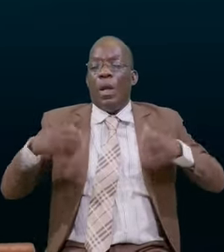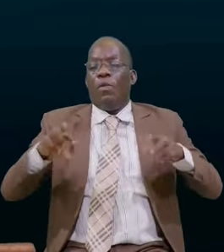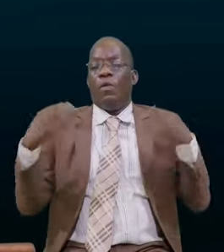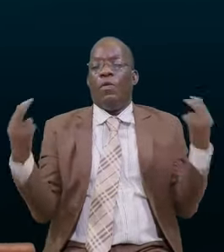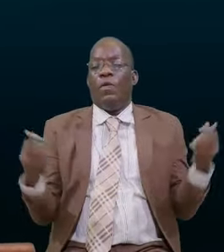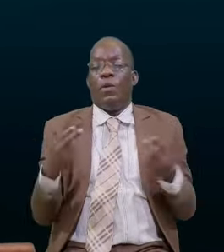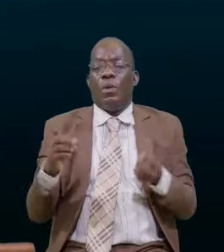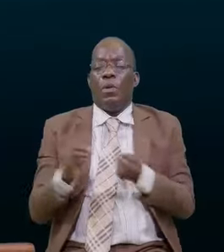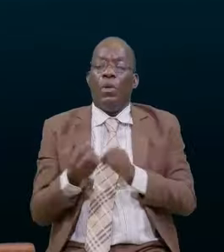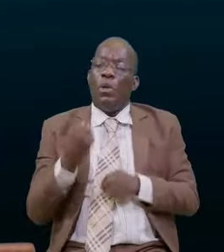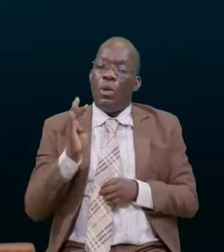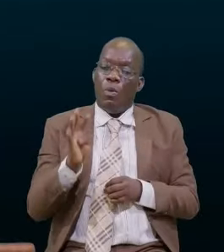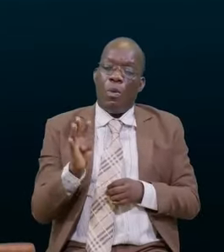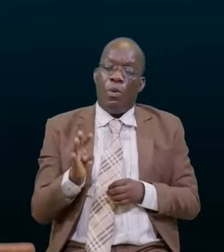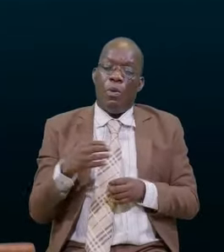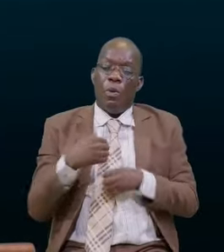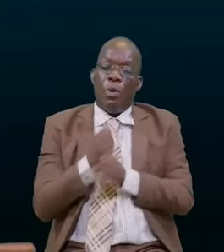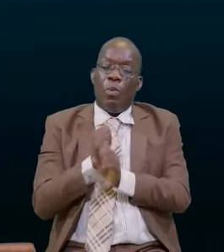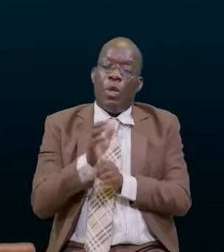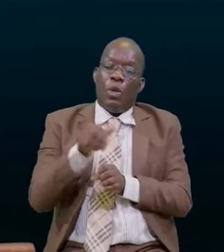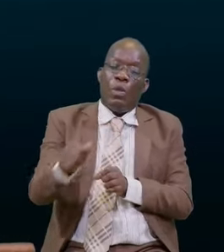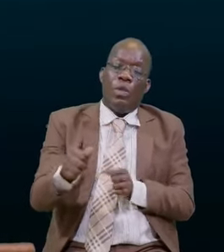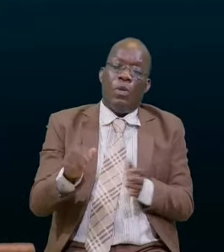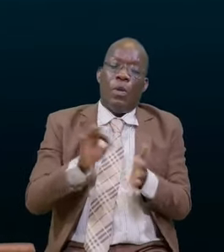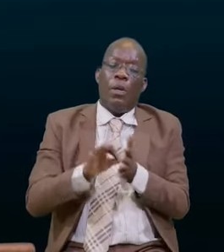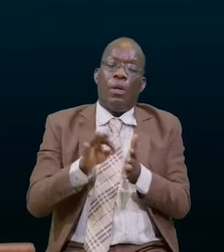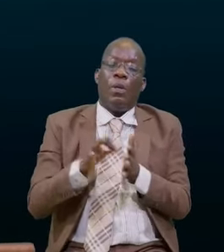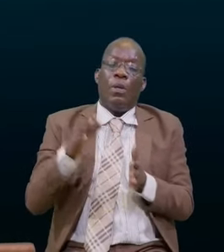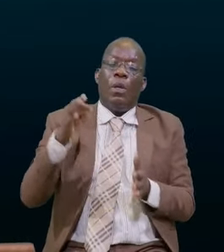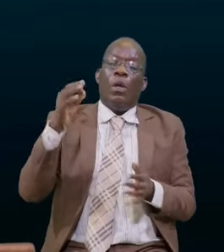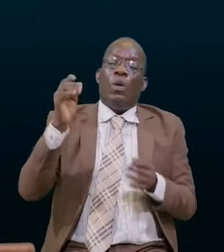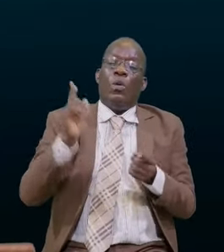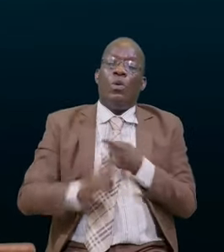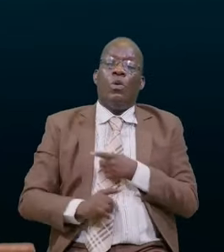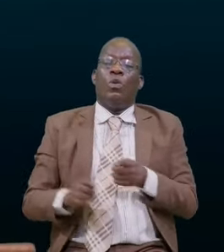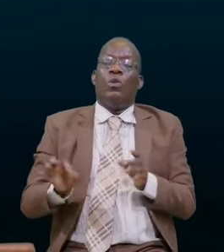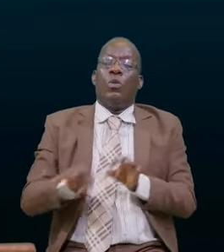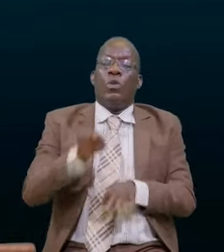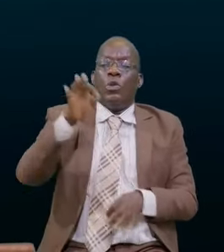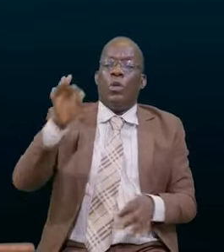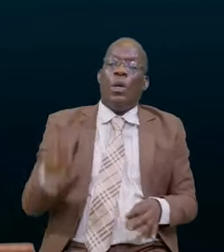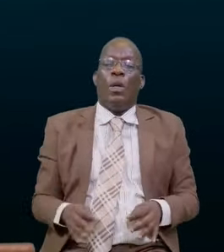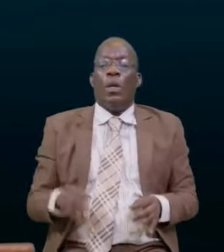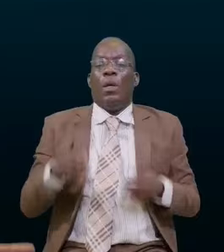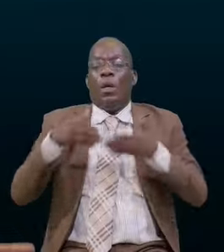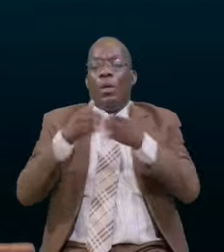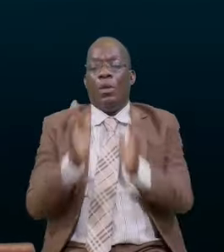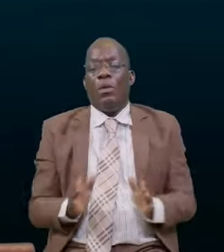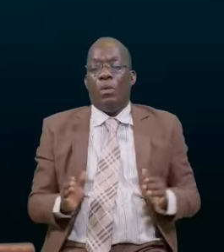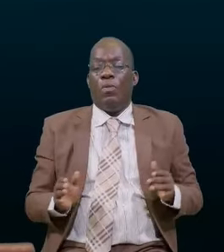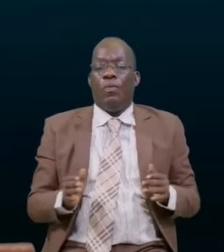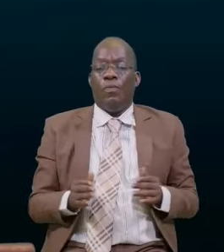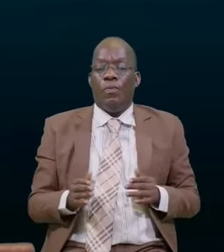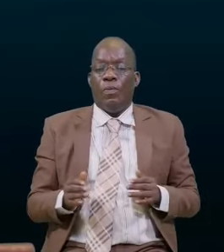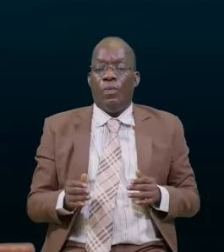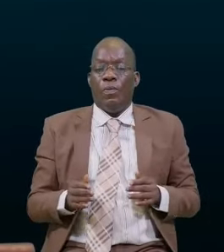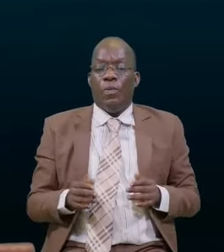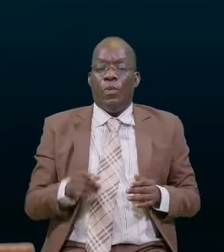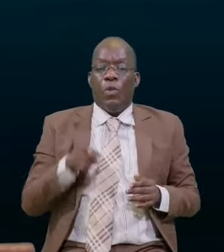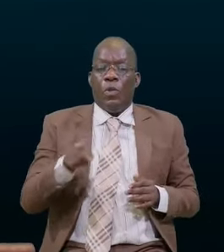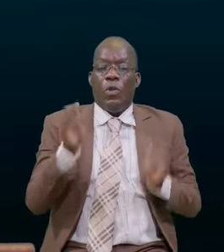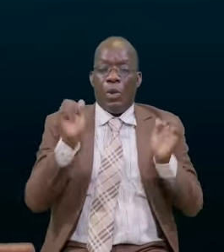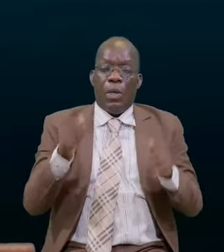yourself accountable to a spiritual Mentor make yourself accountable to spiritual Mentor you can see the case of